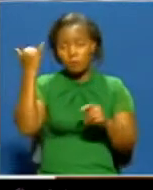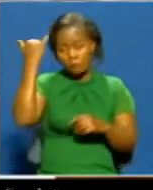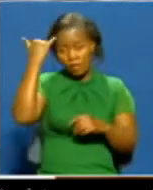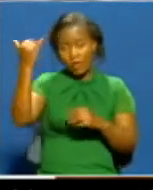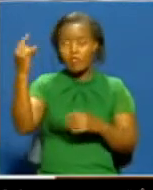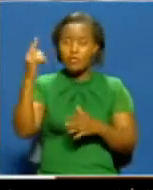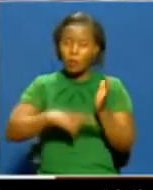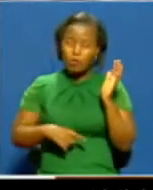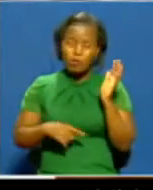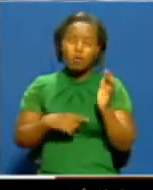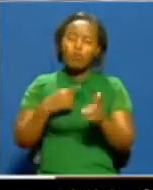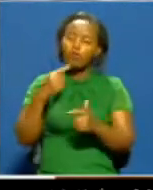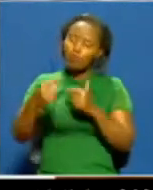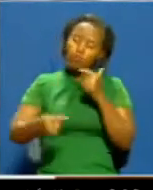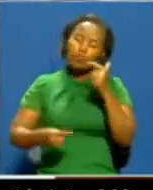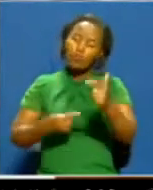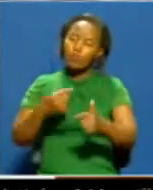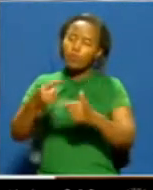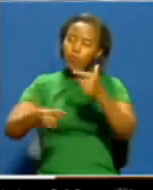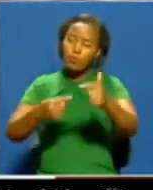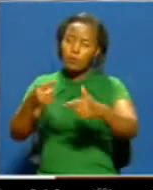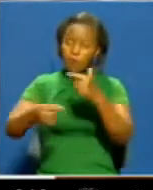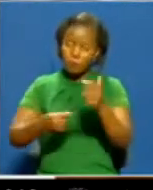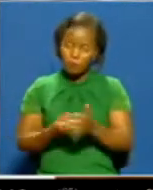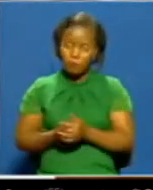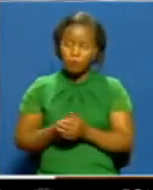going. If you go to some of those hospitals,